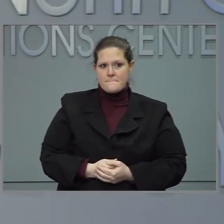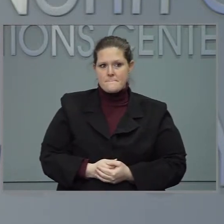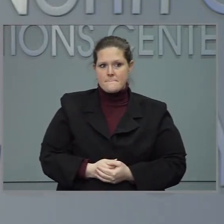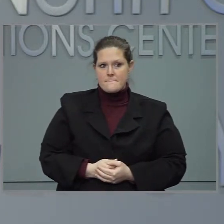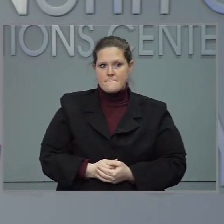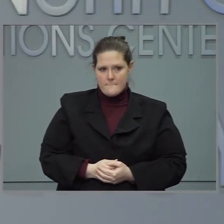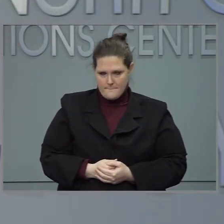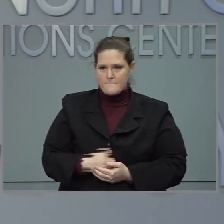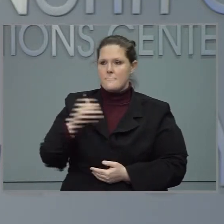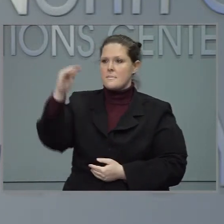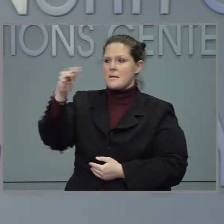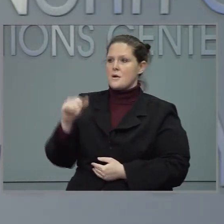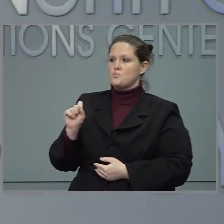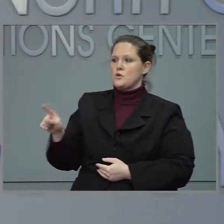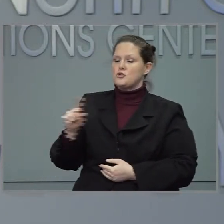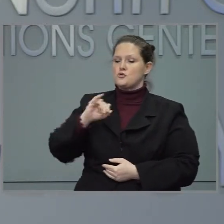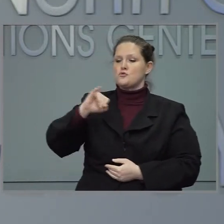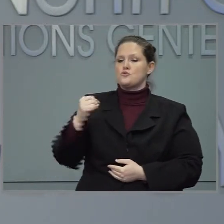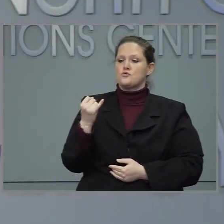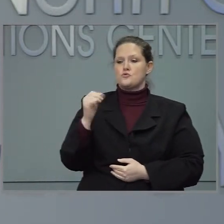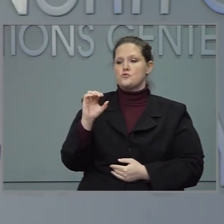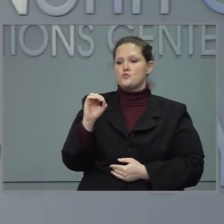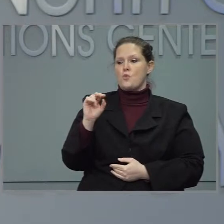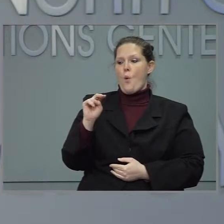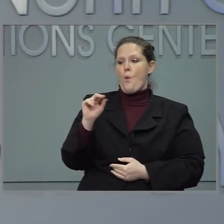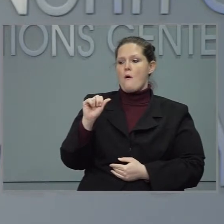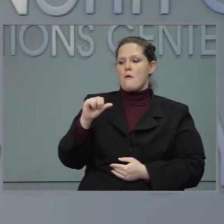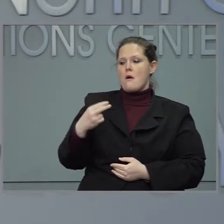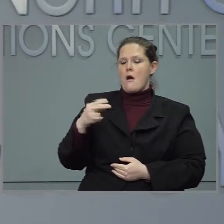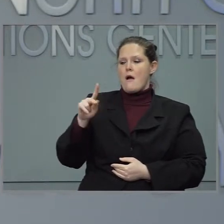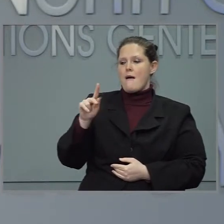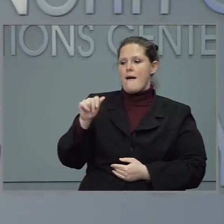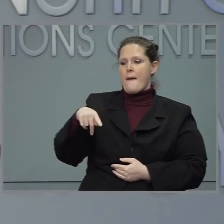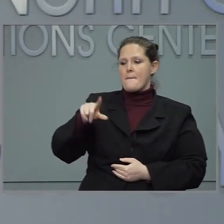Our next question is from Jonah Kaplan with ABC 11.